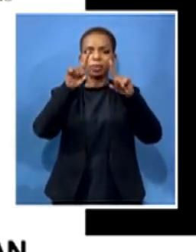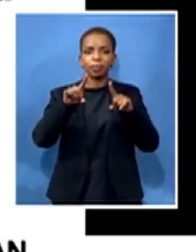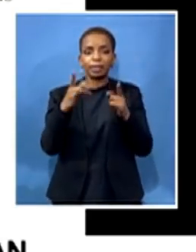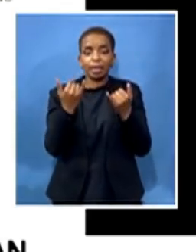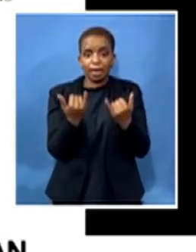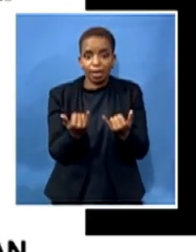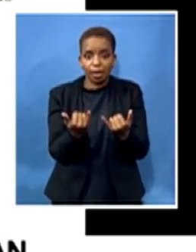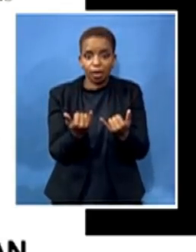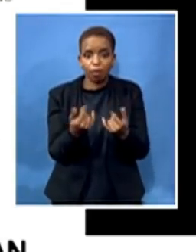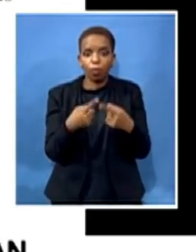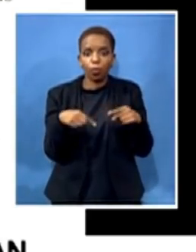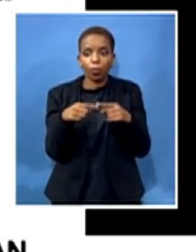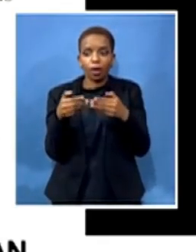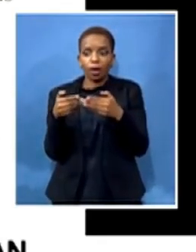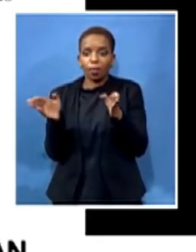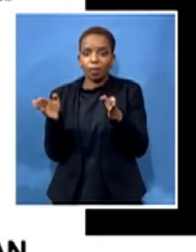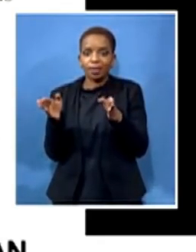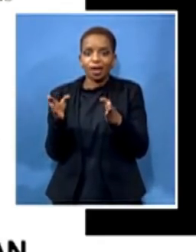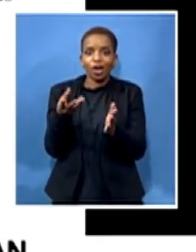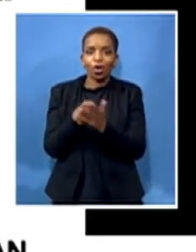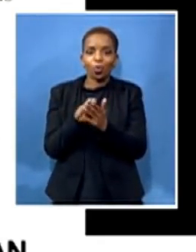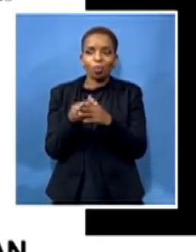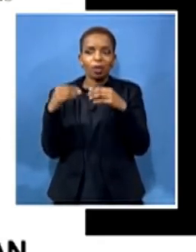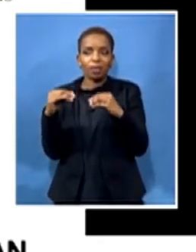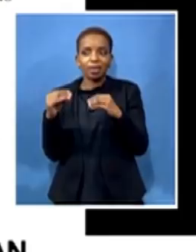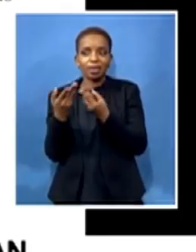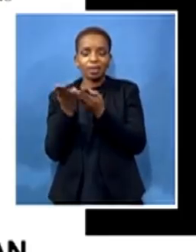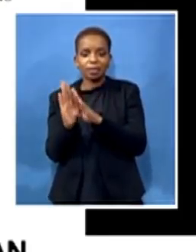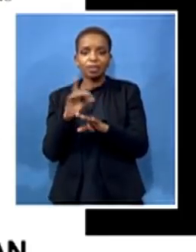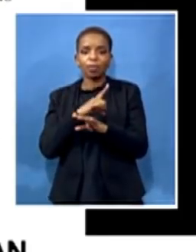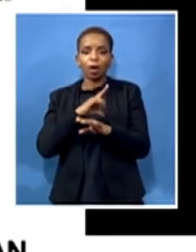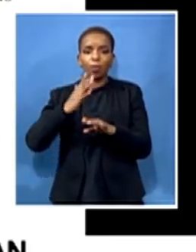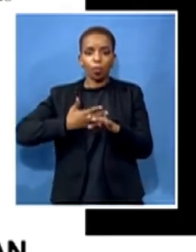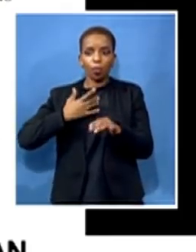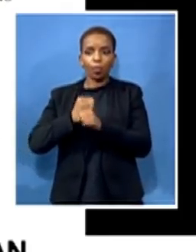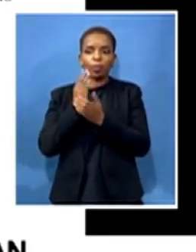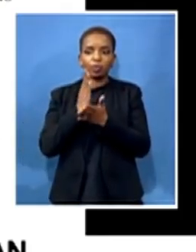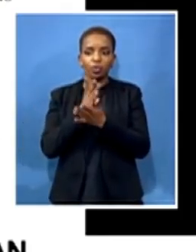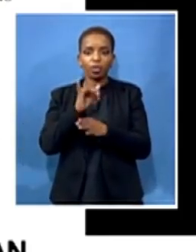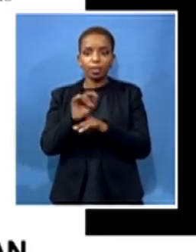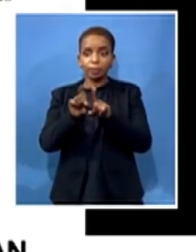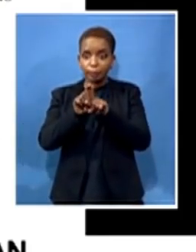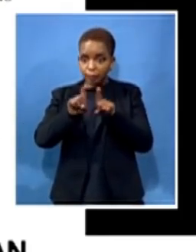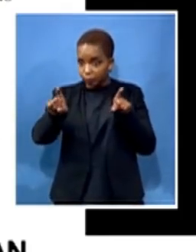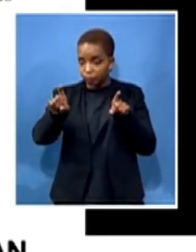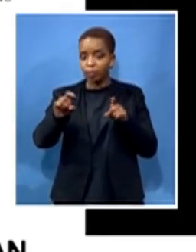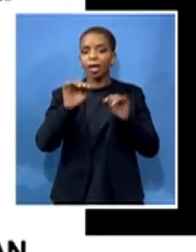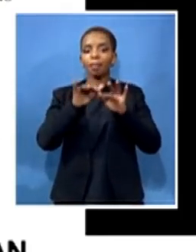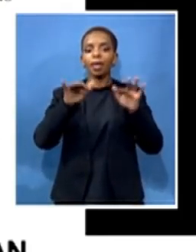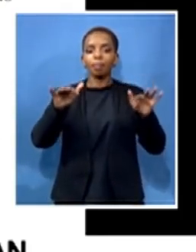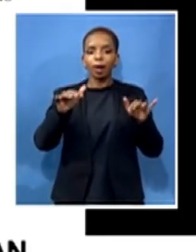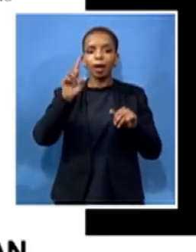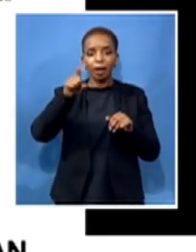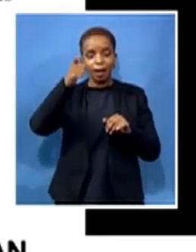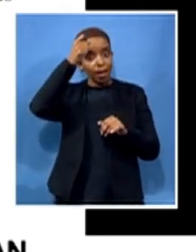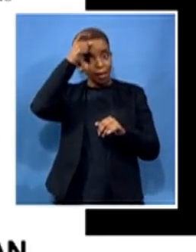make sure that citizens still understand that the health protocols are very important. And